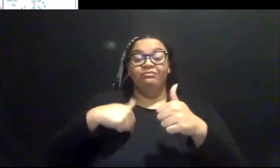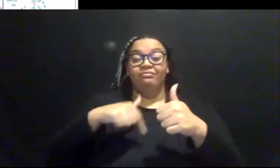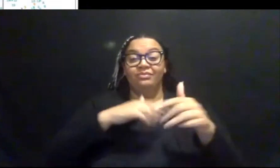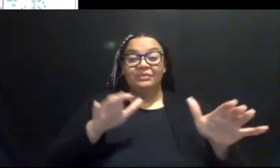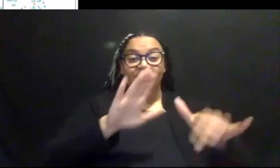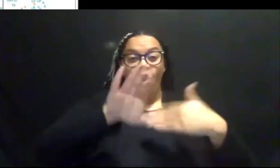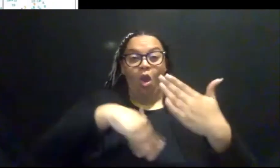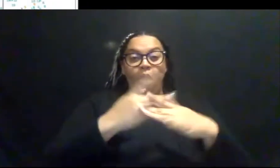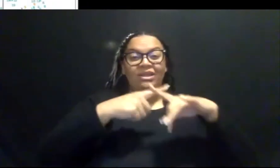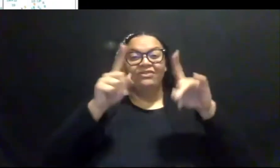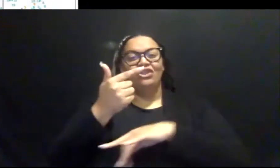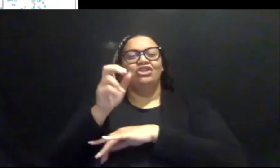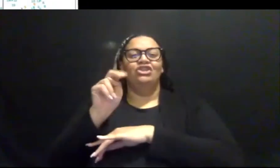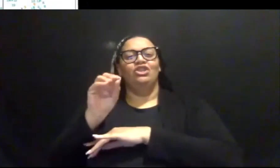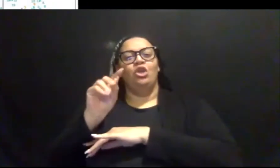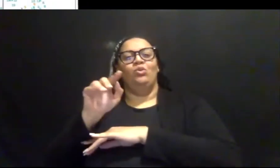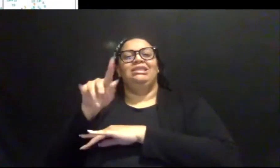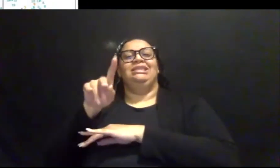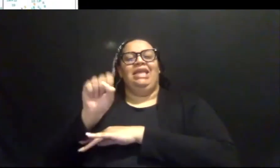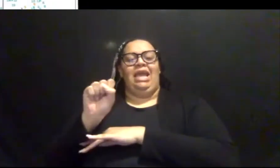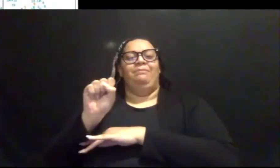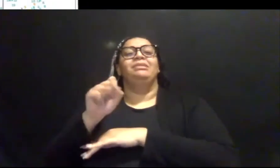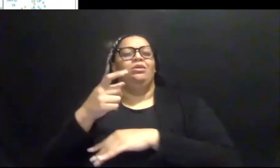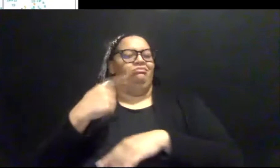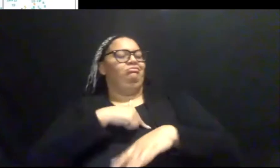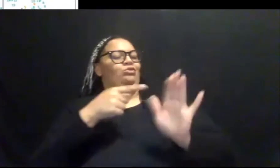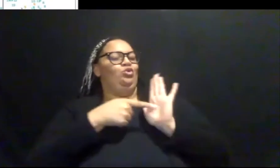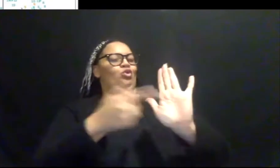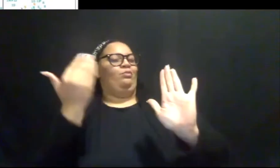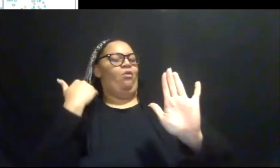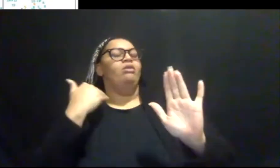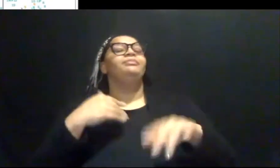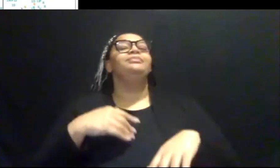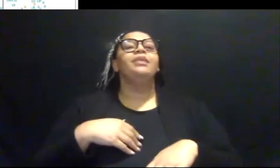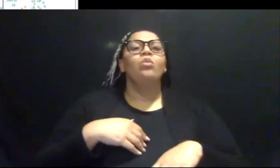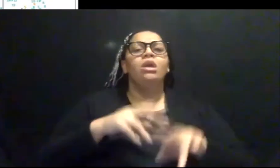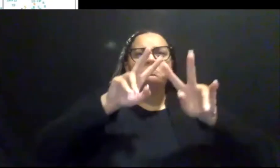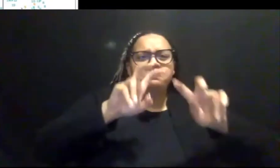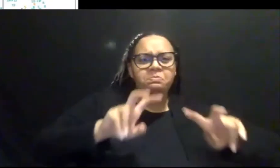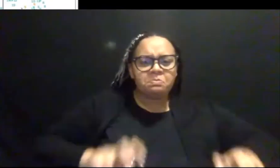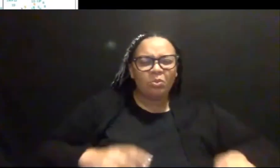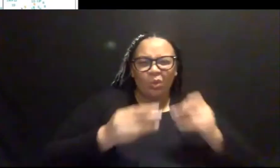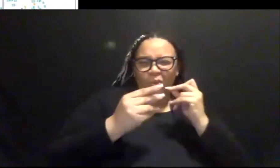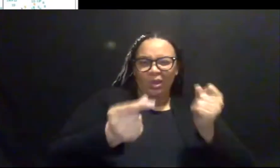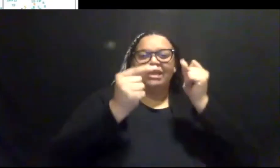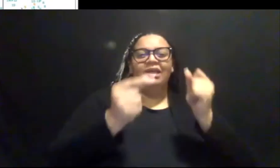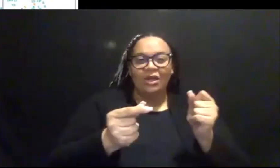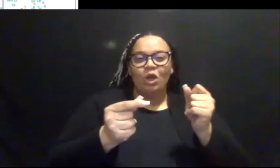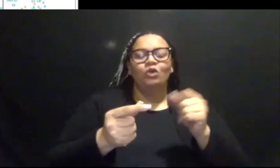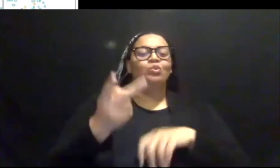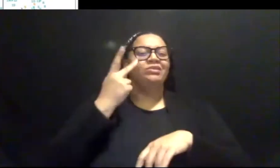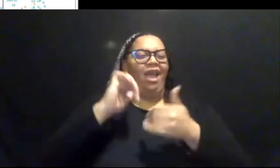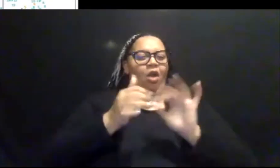that genotype data I showed you a second ago, and we ran it through an analysis just to plot them in space relative to each other.